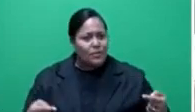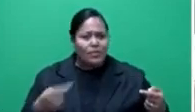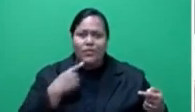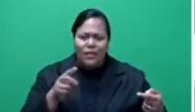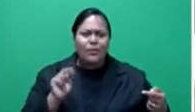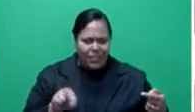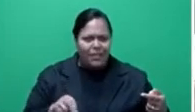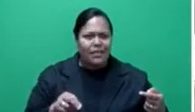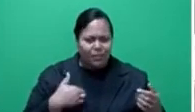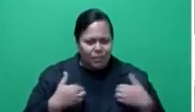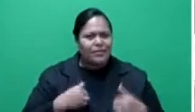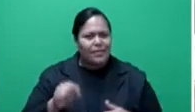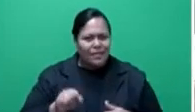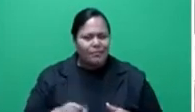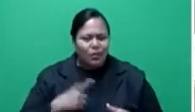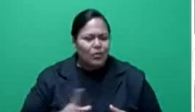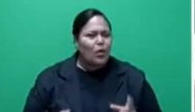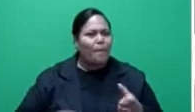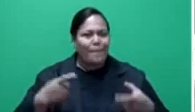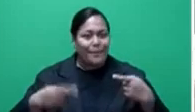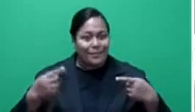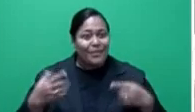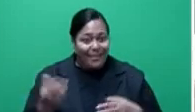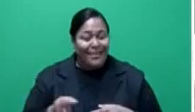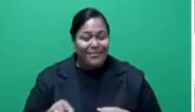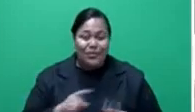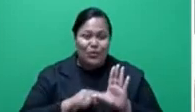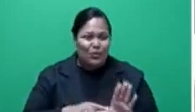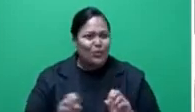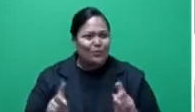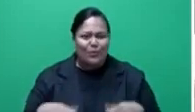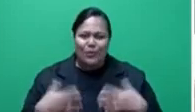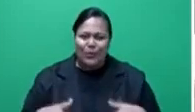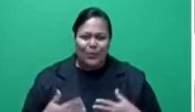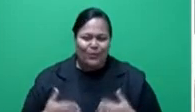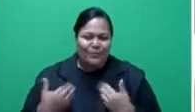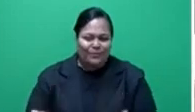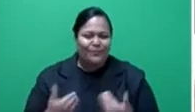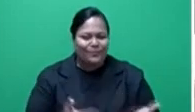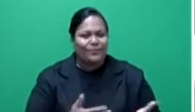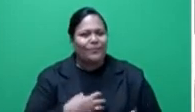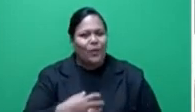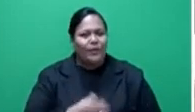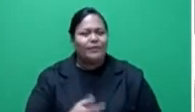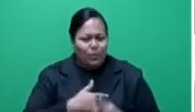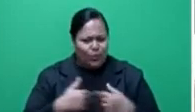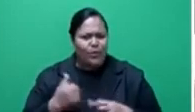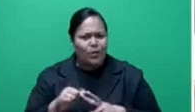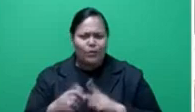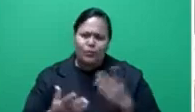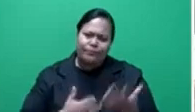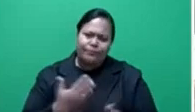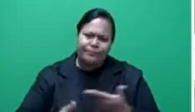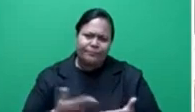which will give us that level of competition and indeed wonderful opportunities for our youth. Last point I want to say, Honorable Prasad, we're also talking to young people too. A lot